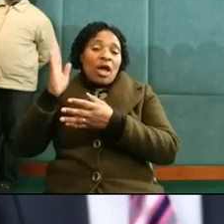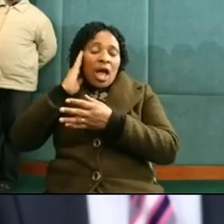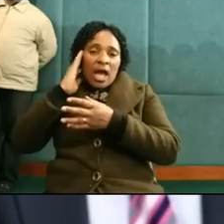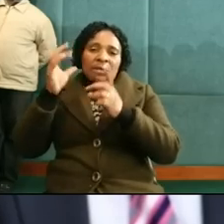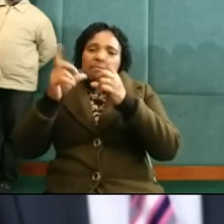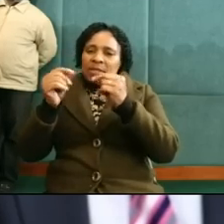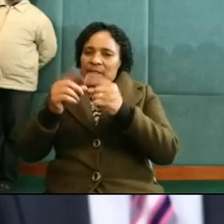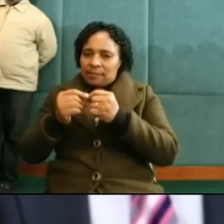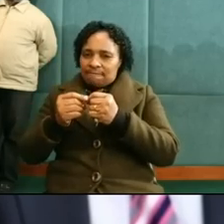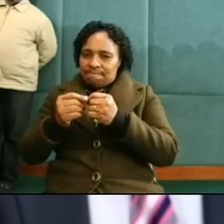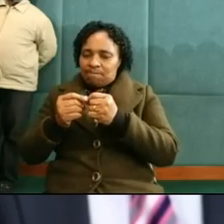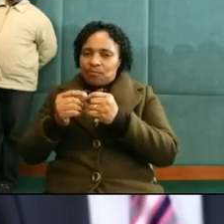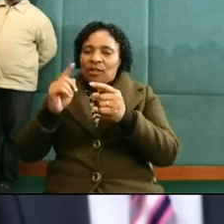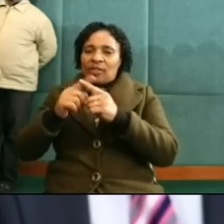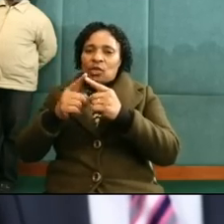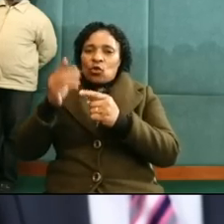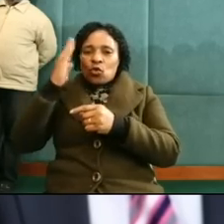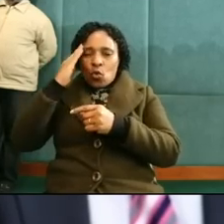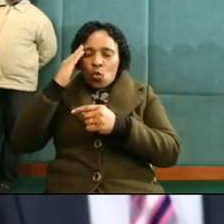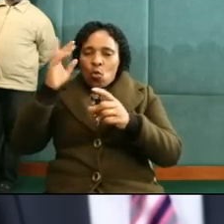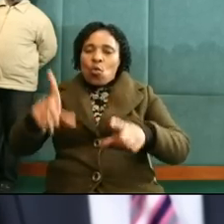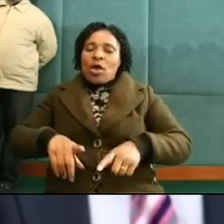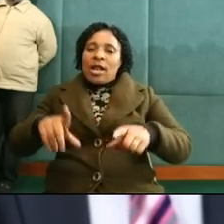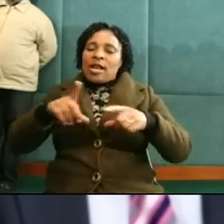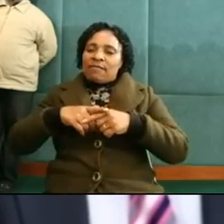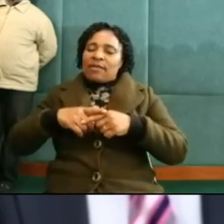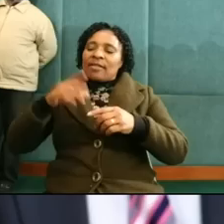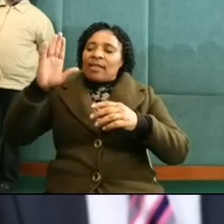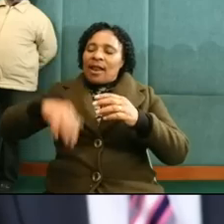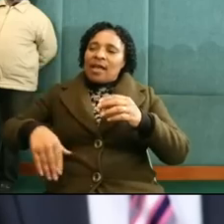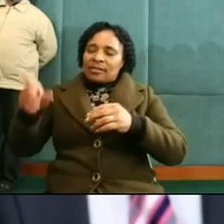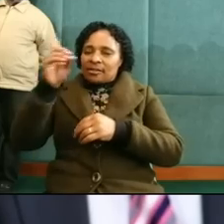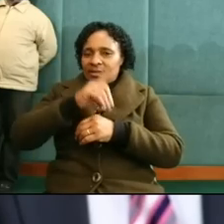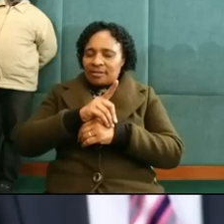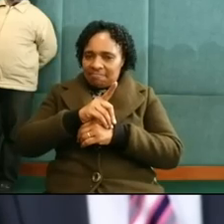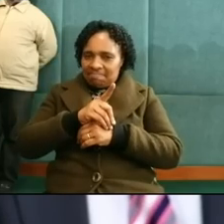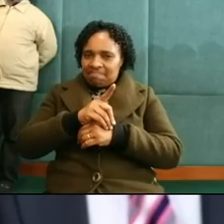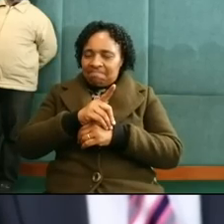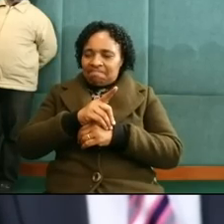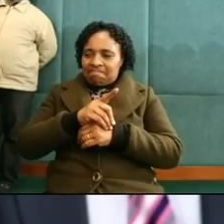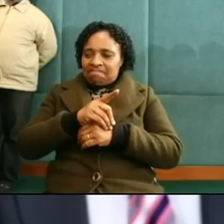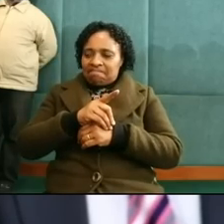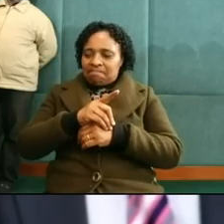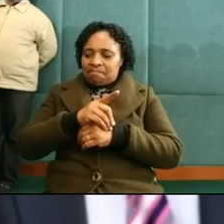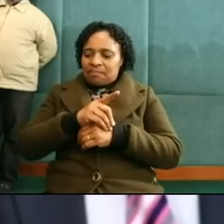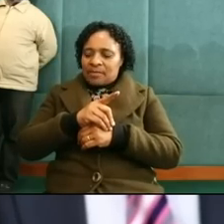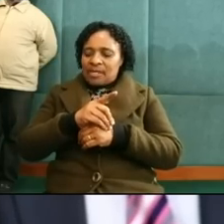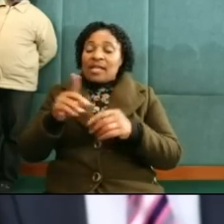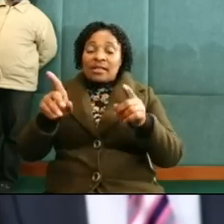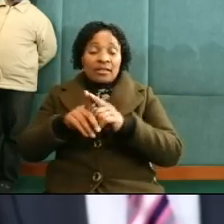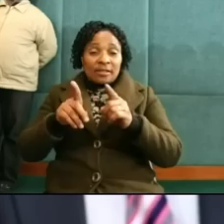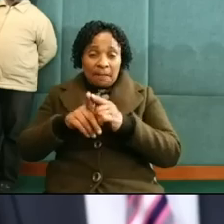your message, and we know we are living in the last days. But even